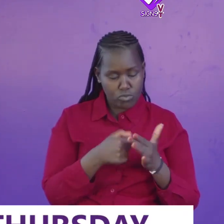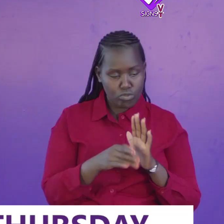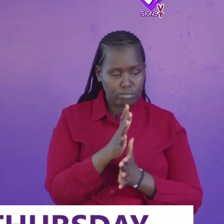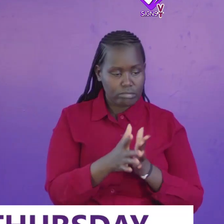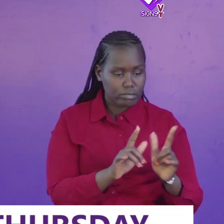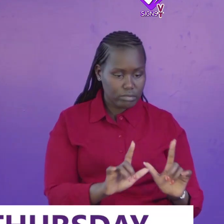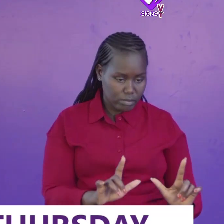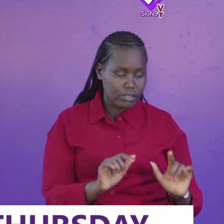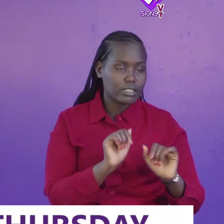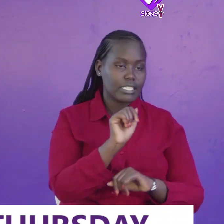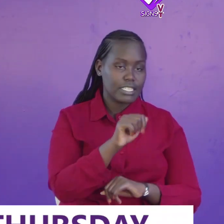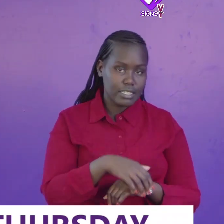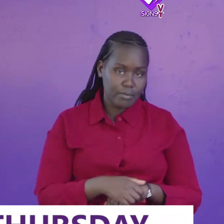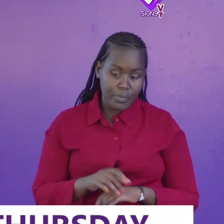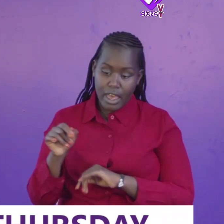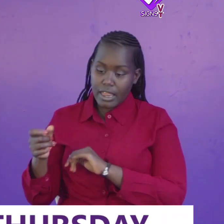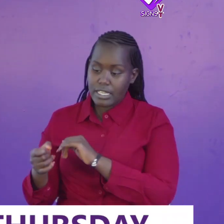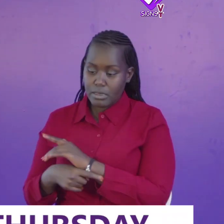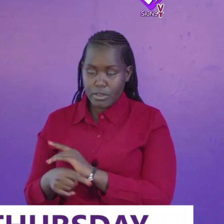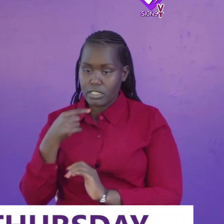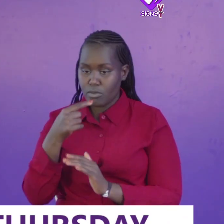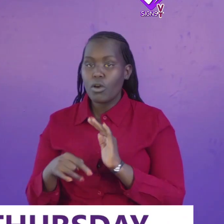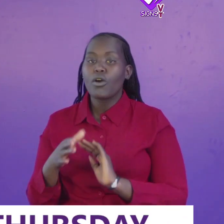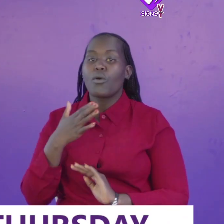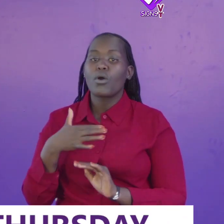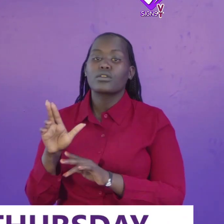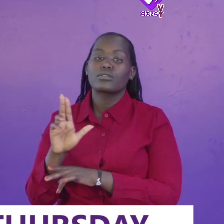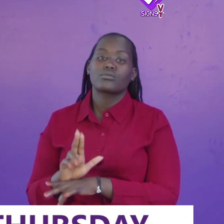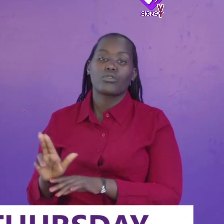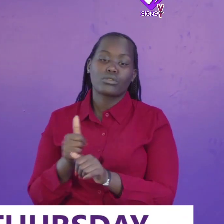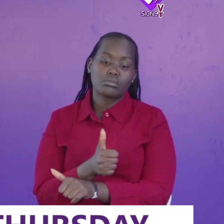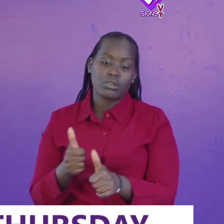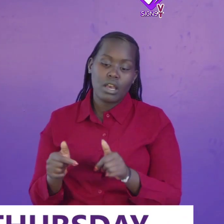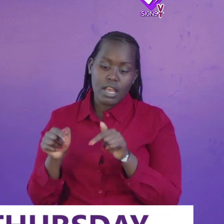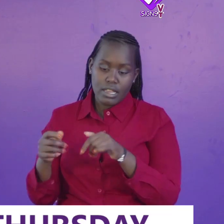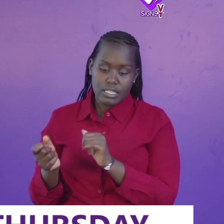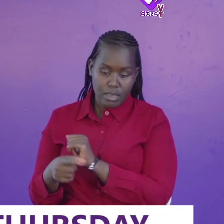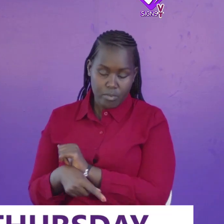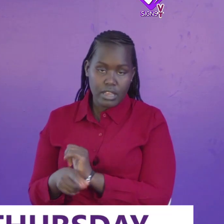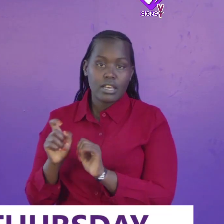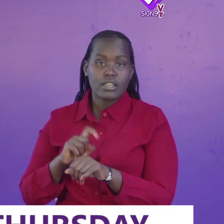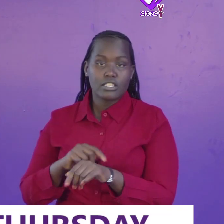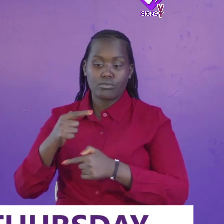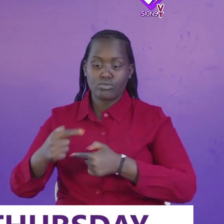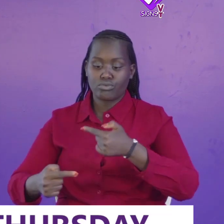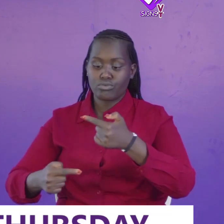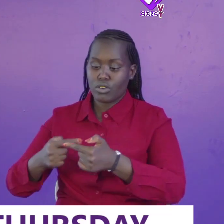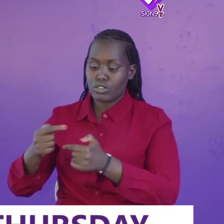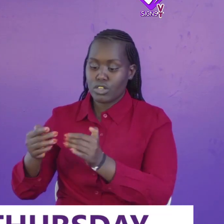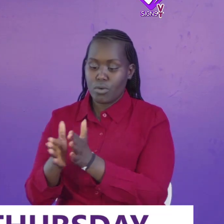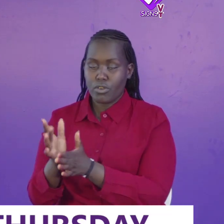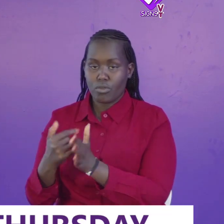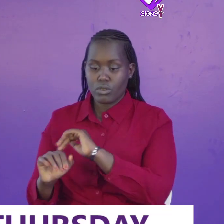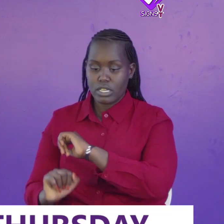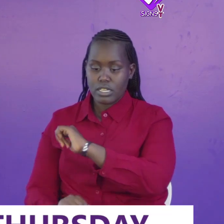language. Na hii mwezi tunasema tunataka kuutilize vizuri. Hii mwezi as we endelea na hii mambo ya